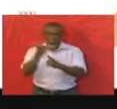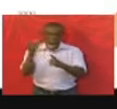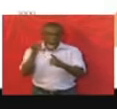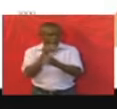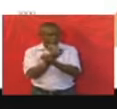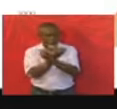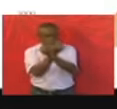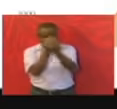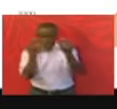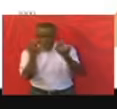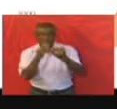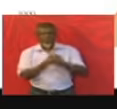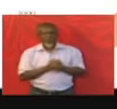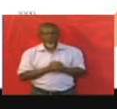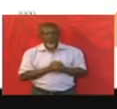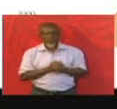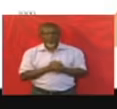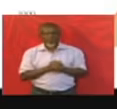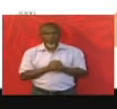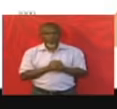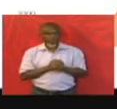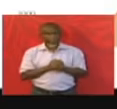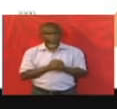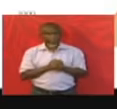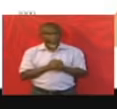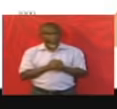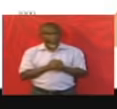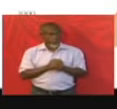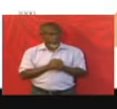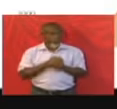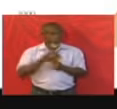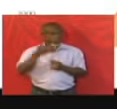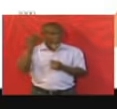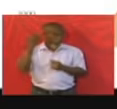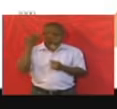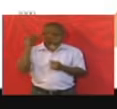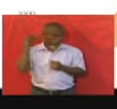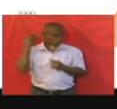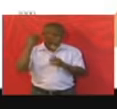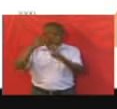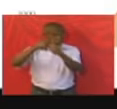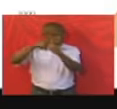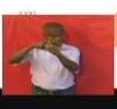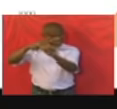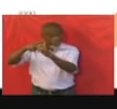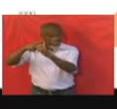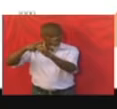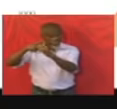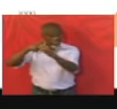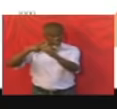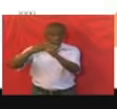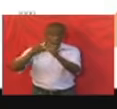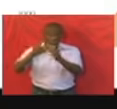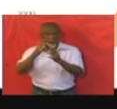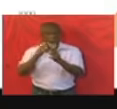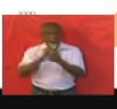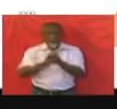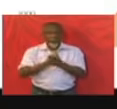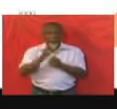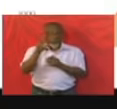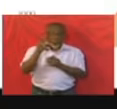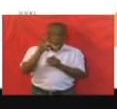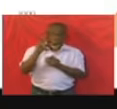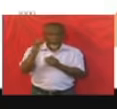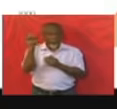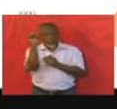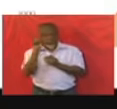to the months. And again, similar information, background positivity somewhere around 30%, and the decrease that we